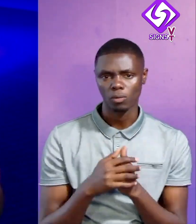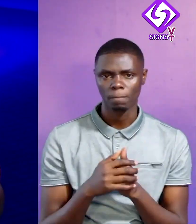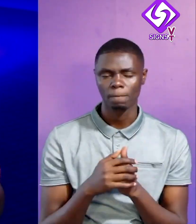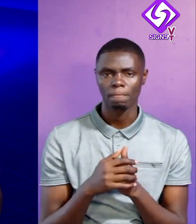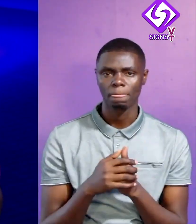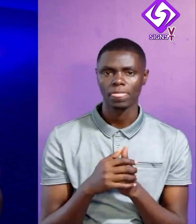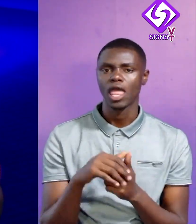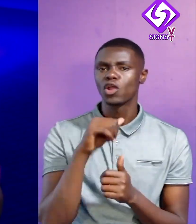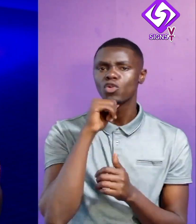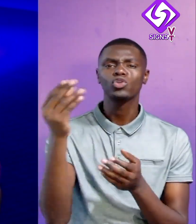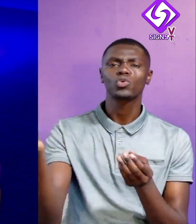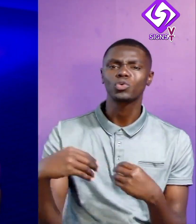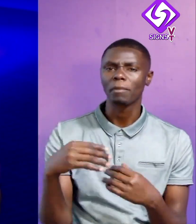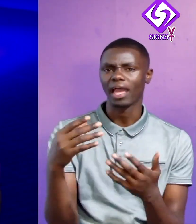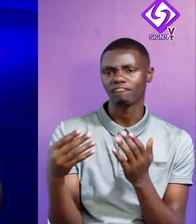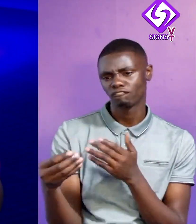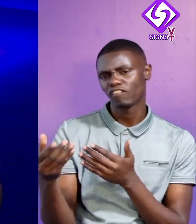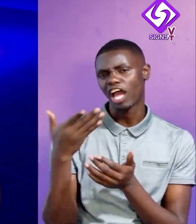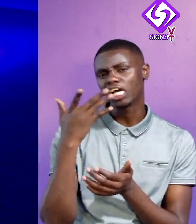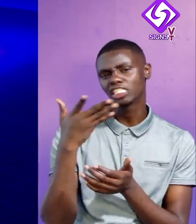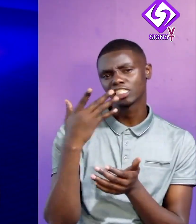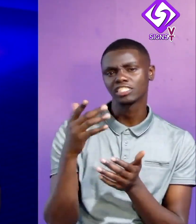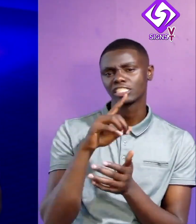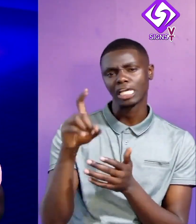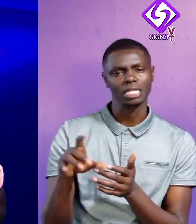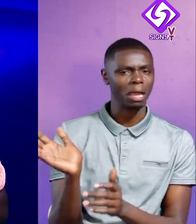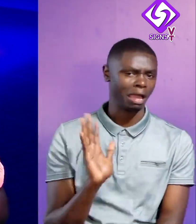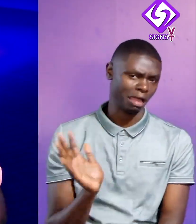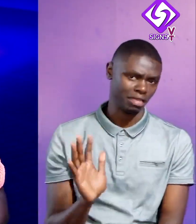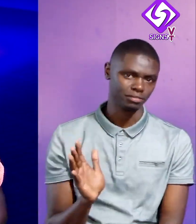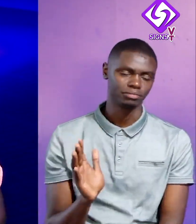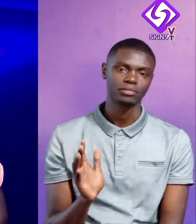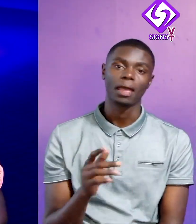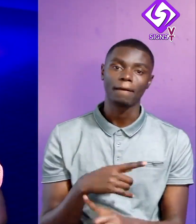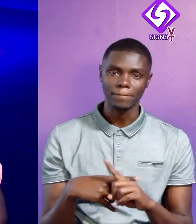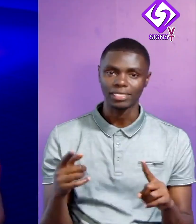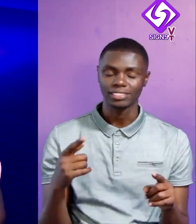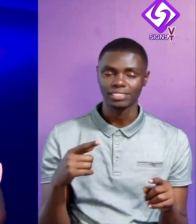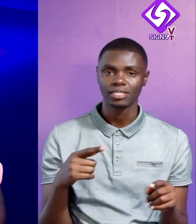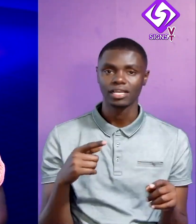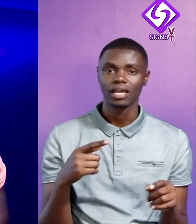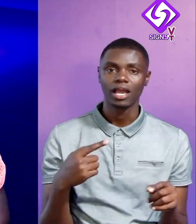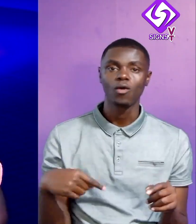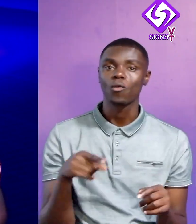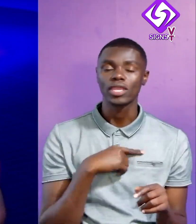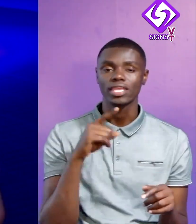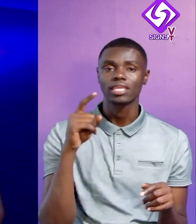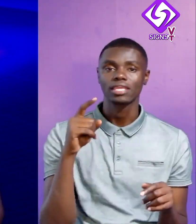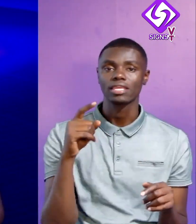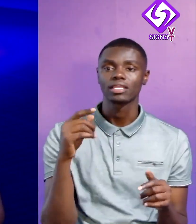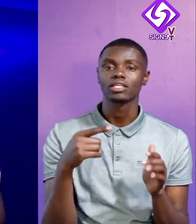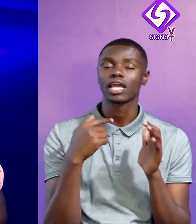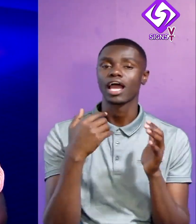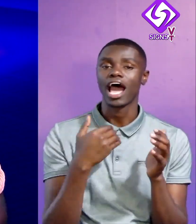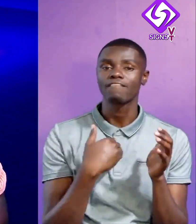mtupe leakage ya exam, tuambie tutaandika hivi ni vile tunafaa kuwaonesha this is the challenges that we go